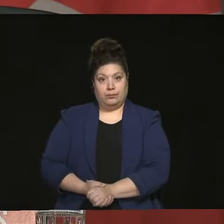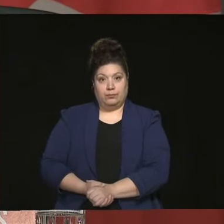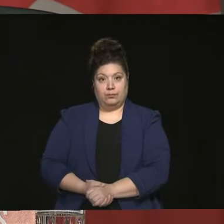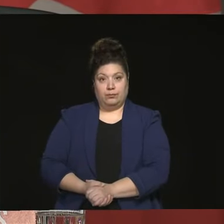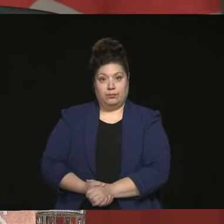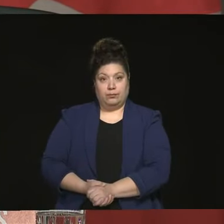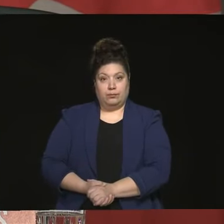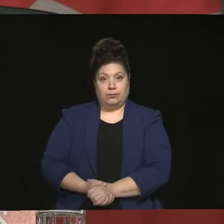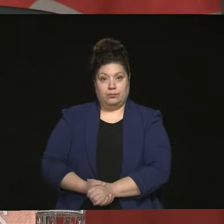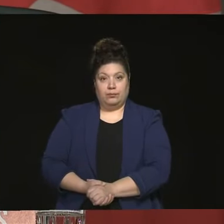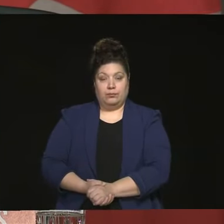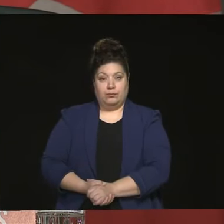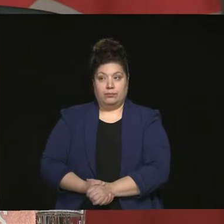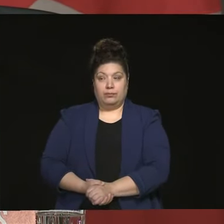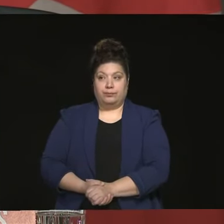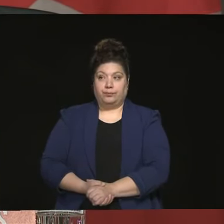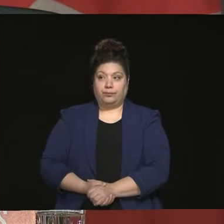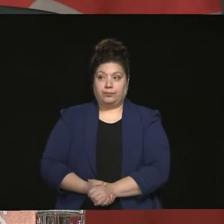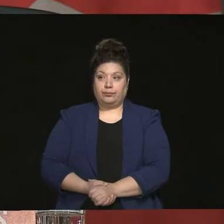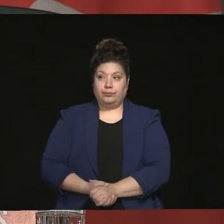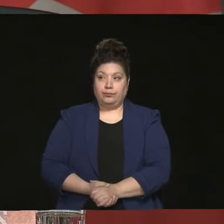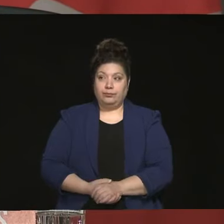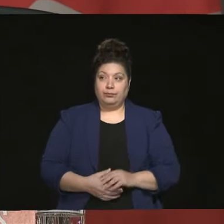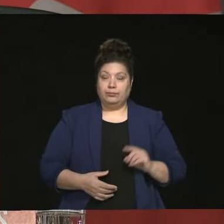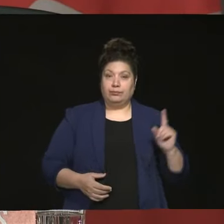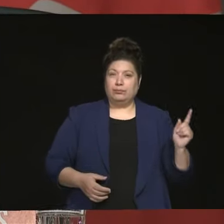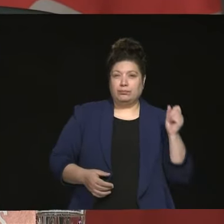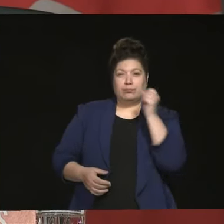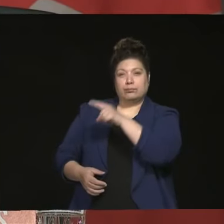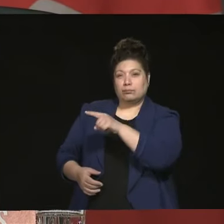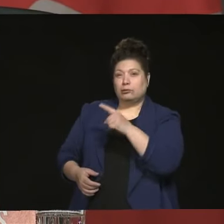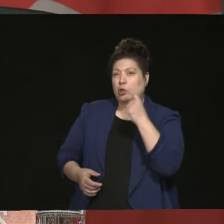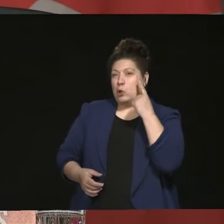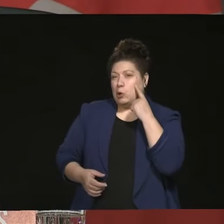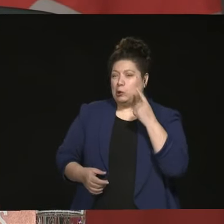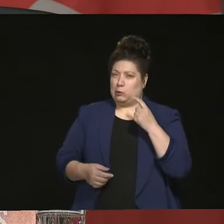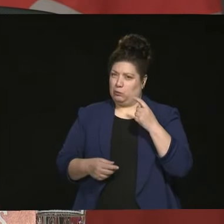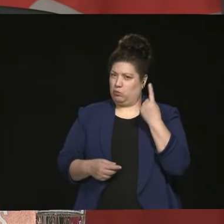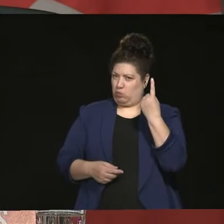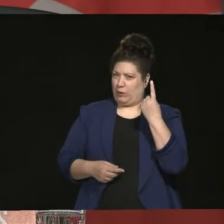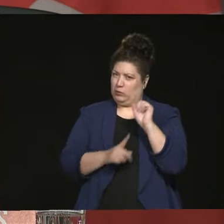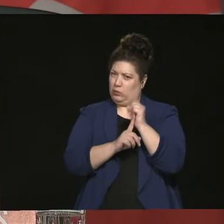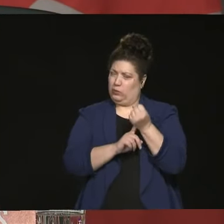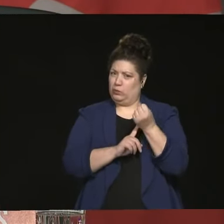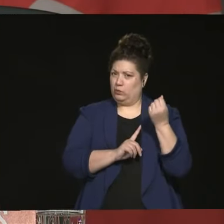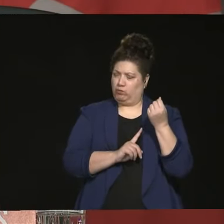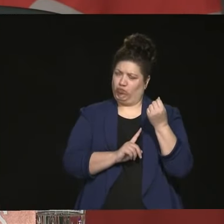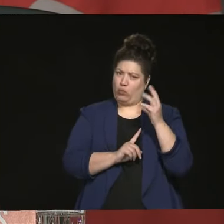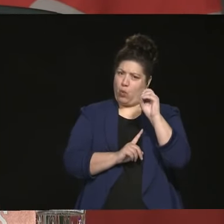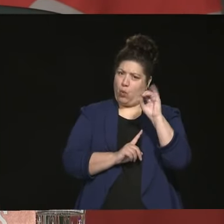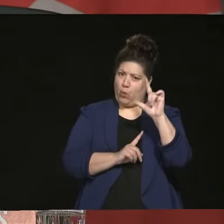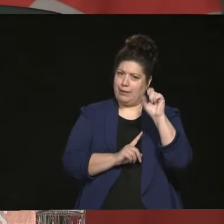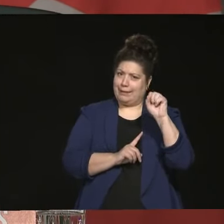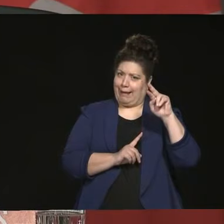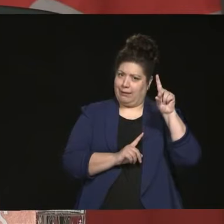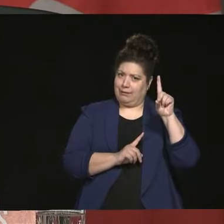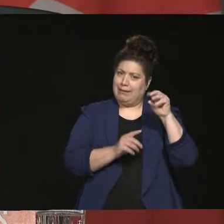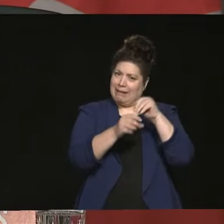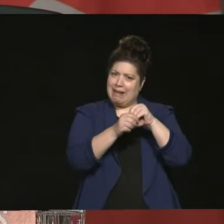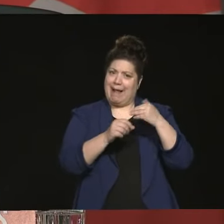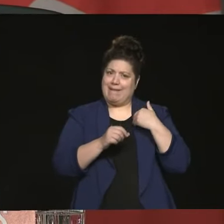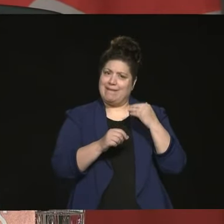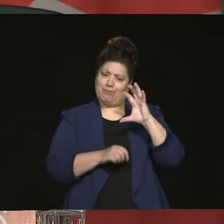We're hearing about a situation at an oil sands camp in northern Alberta. Now, what concerns do you have about COVID spreading at these